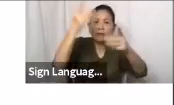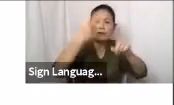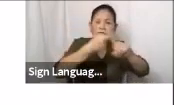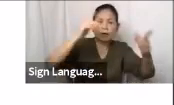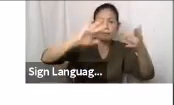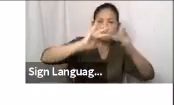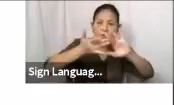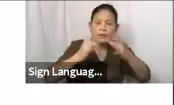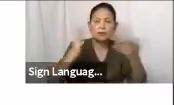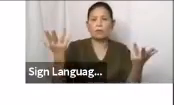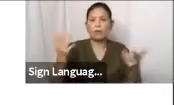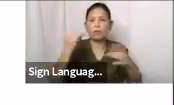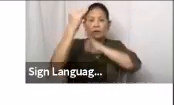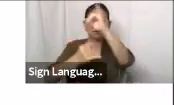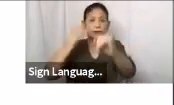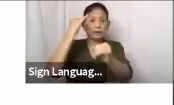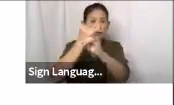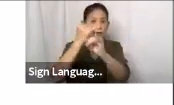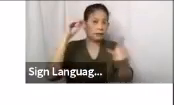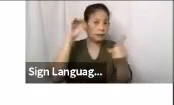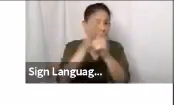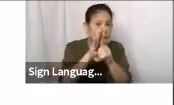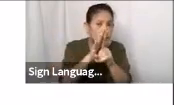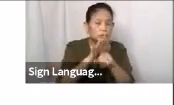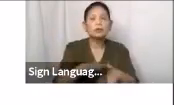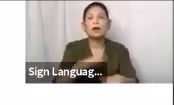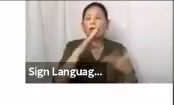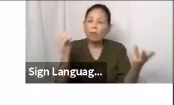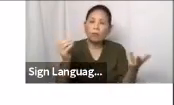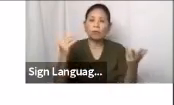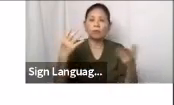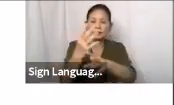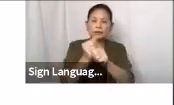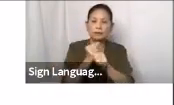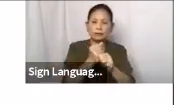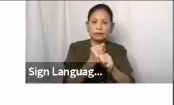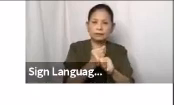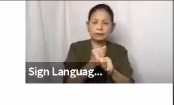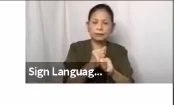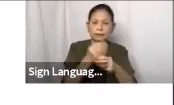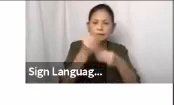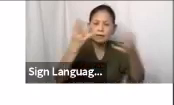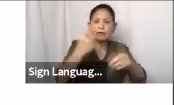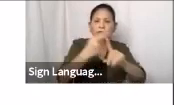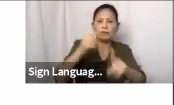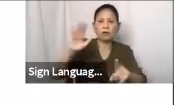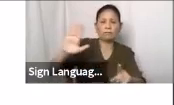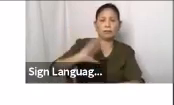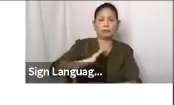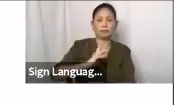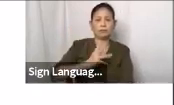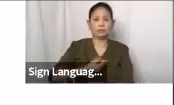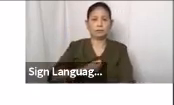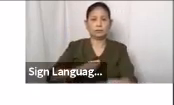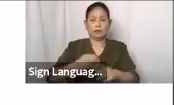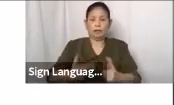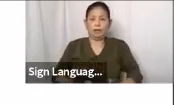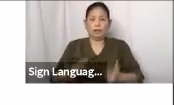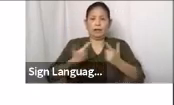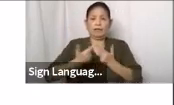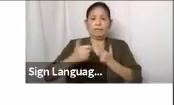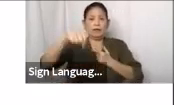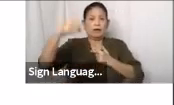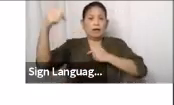international exposure. We can have the information from the transgenders living in the other countries who have